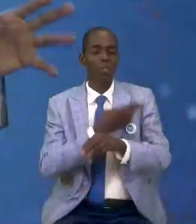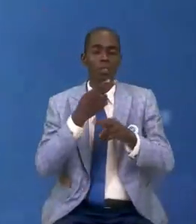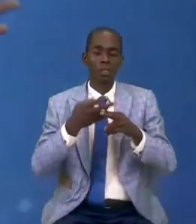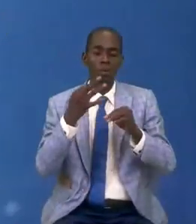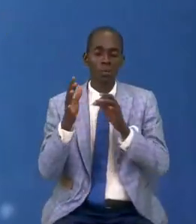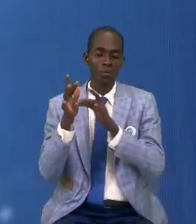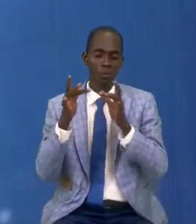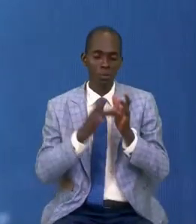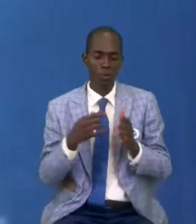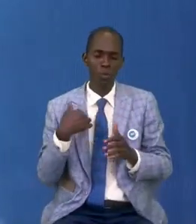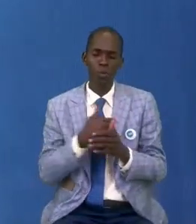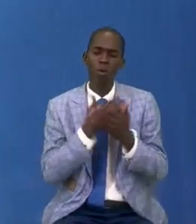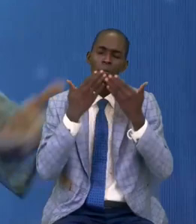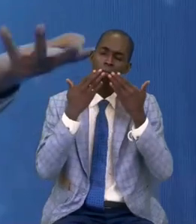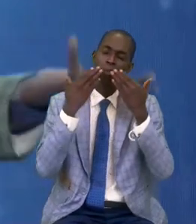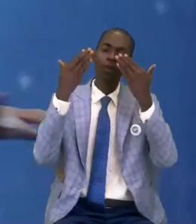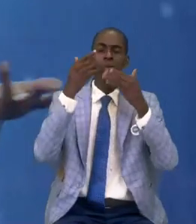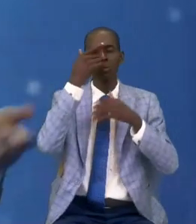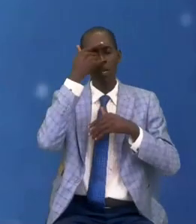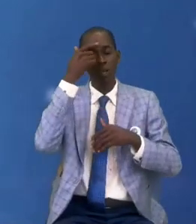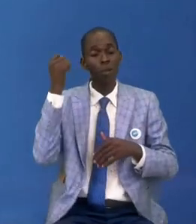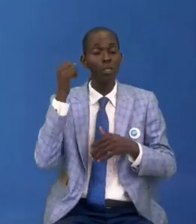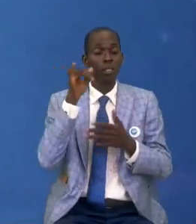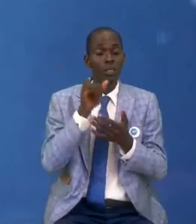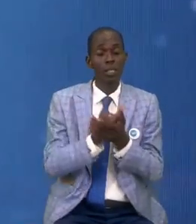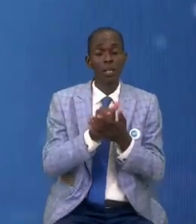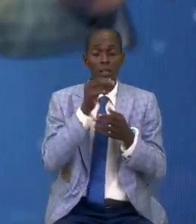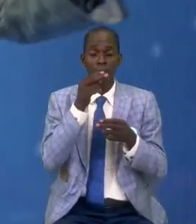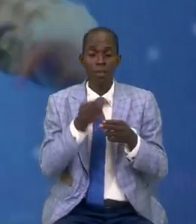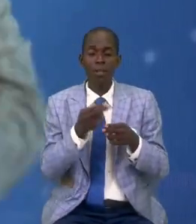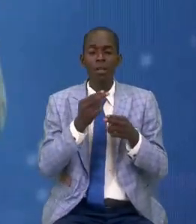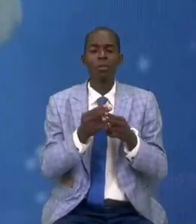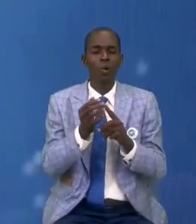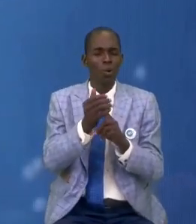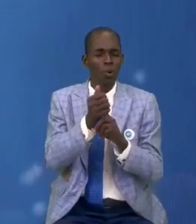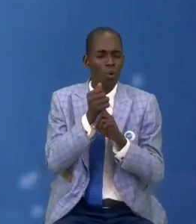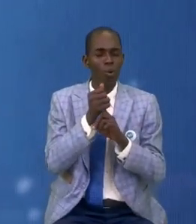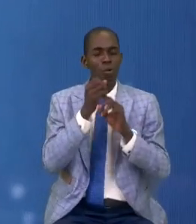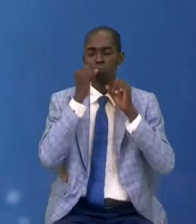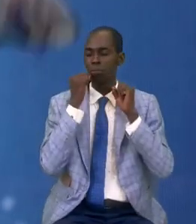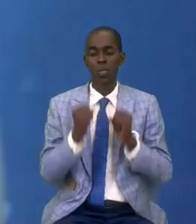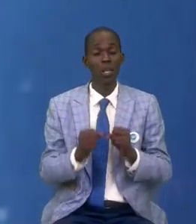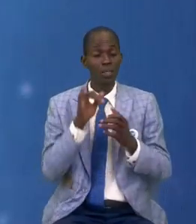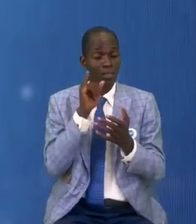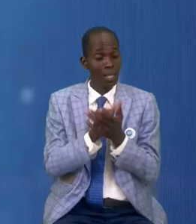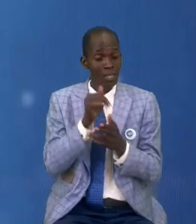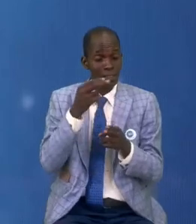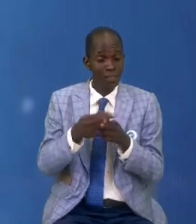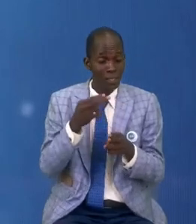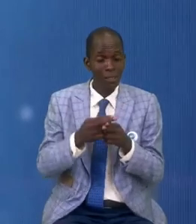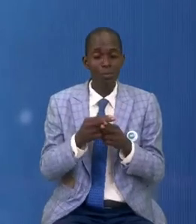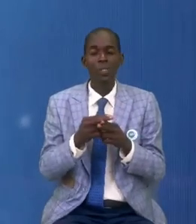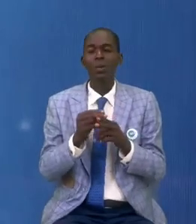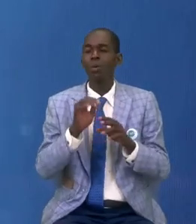name holds power. That name works wonders. And I pray tonight, in every